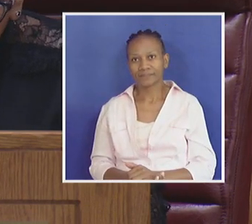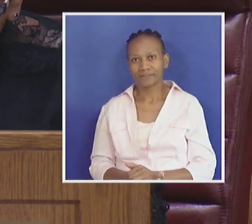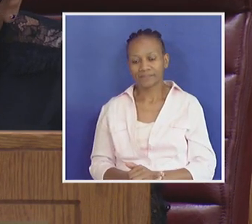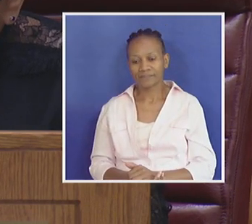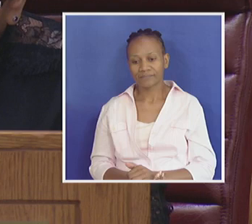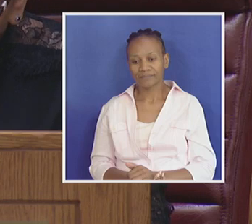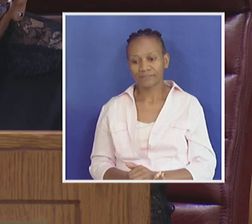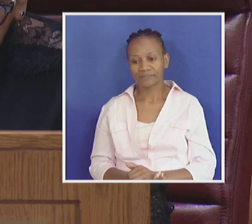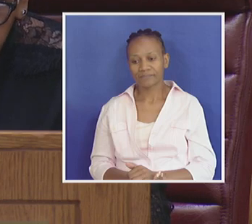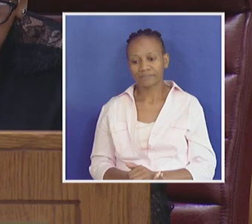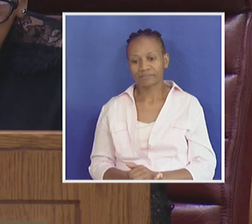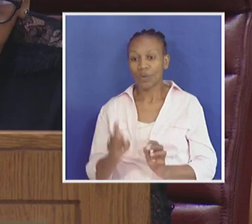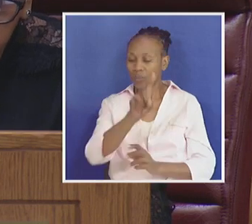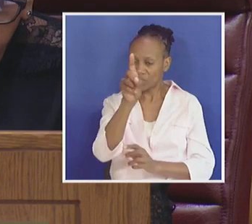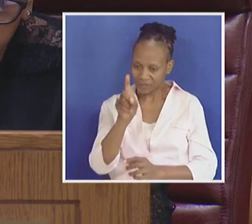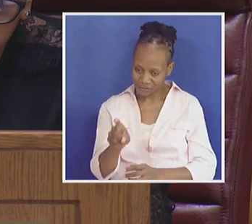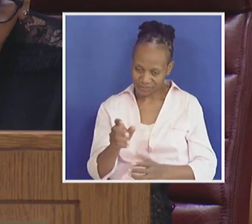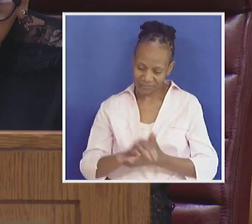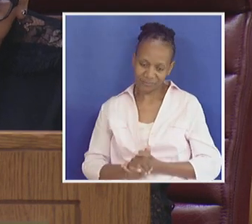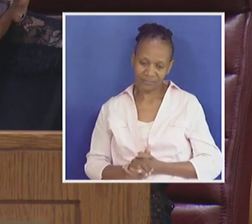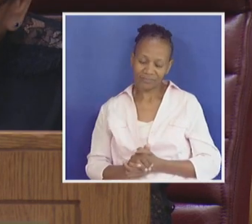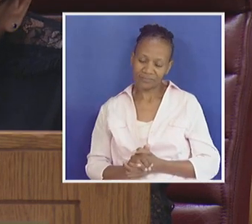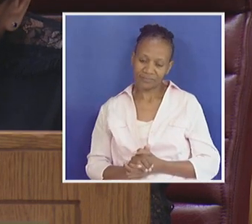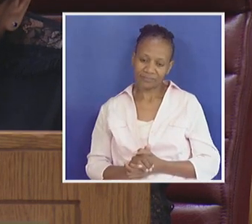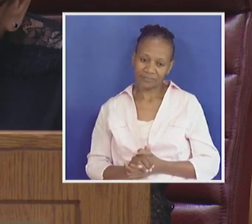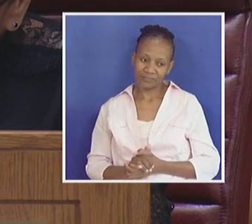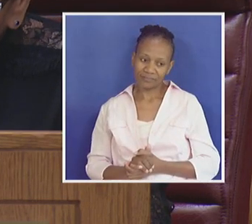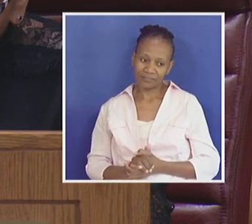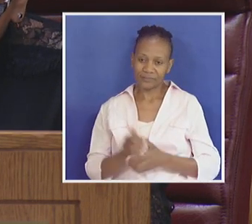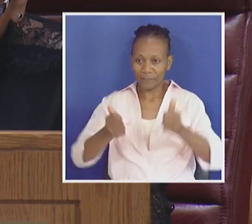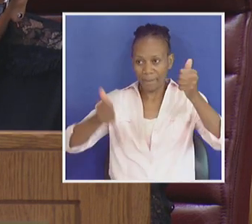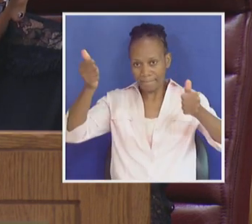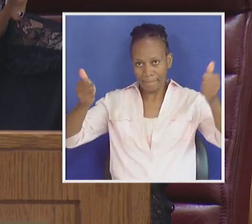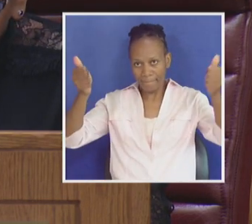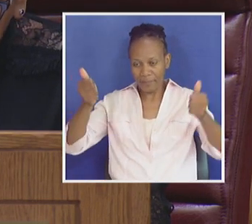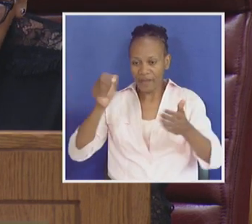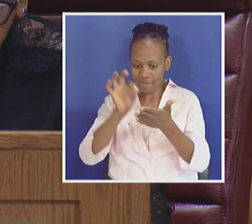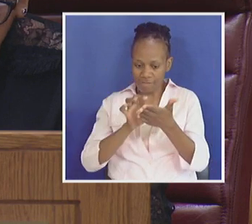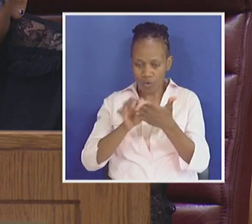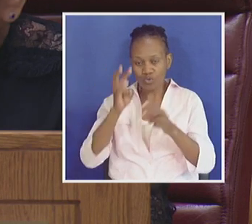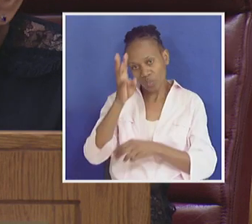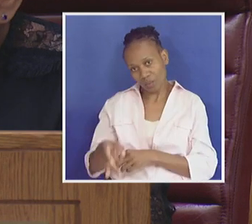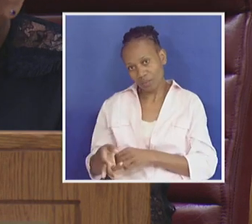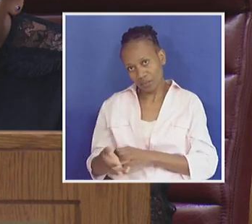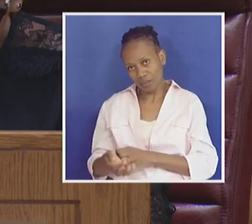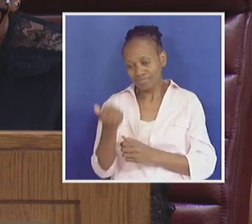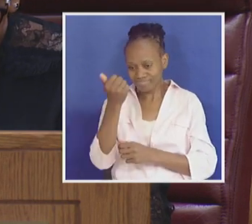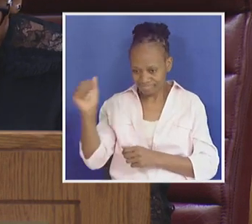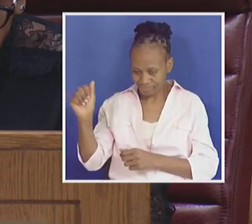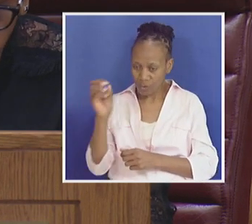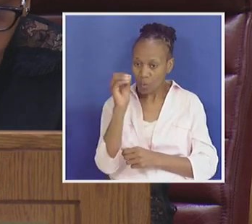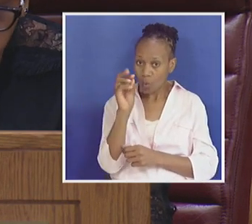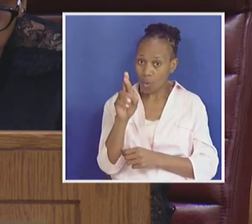to put the question. Heads of delegations will vote against or